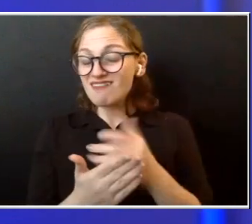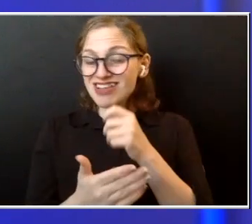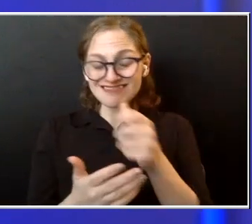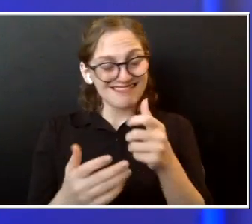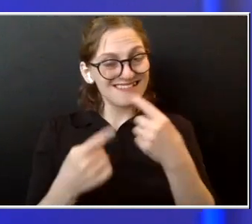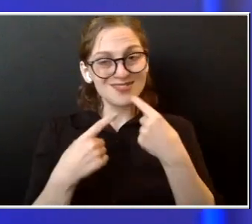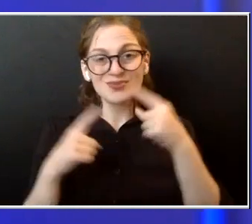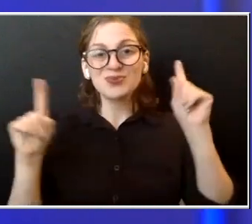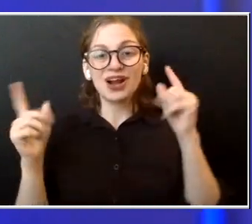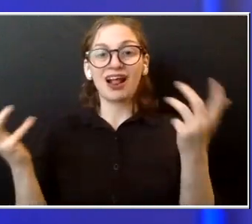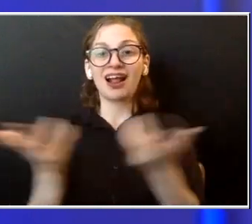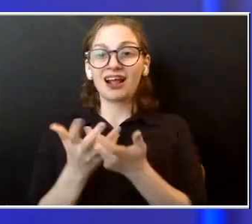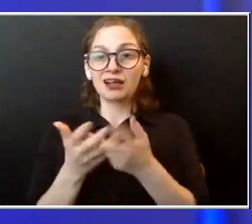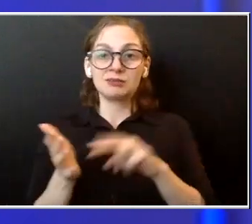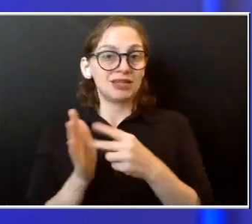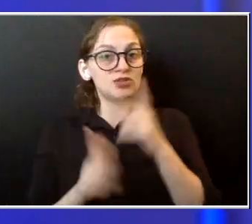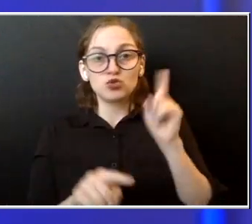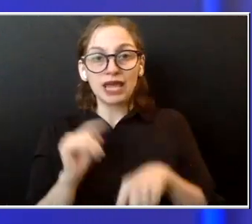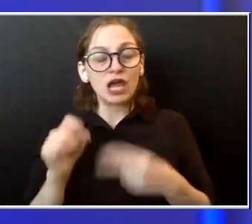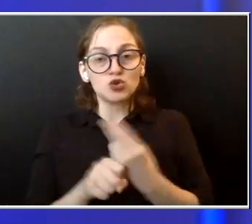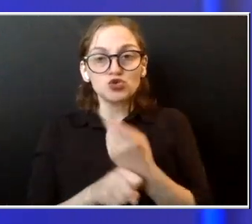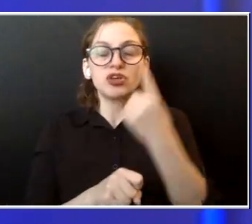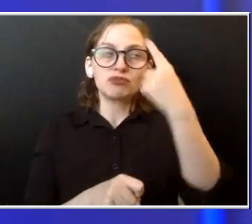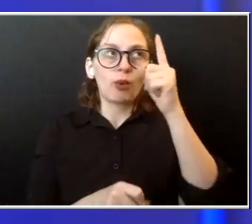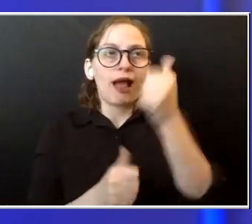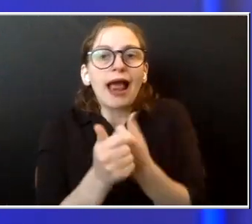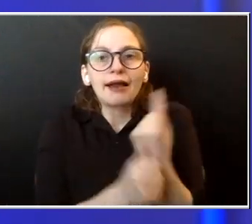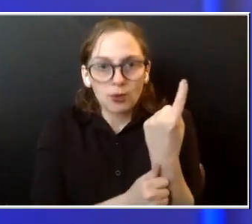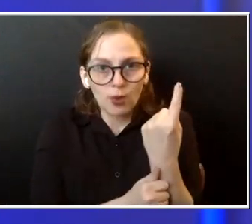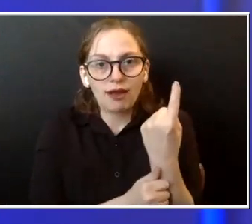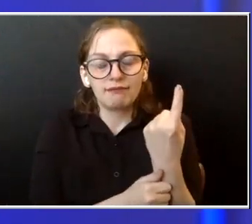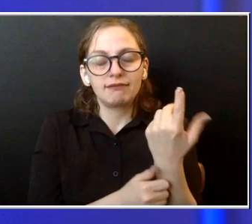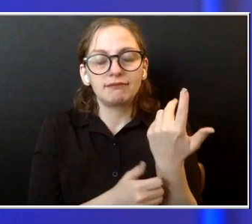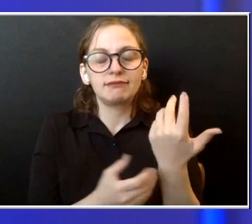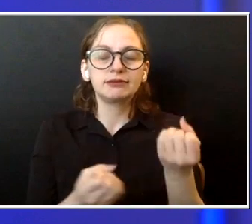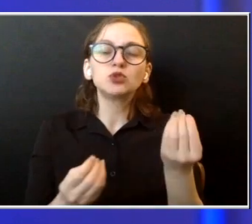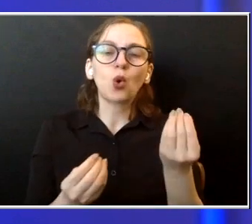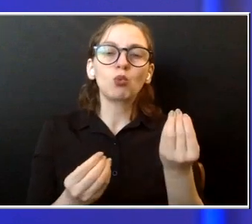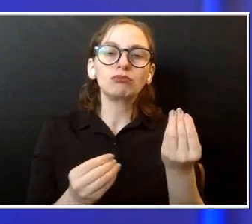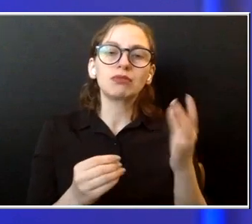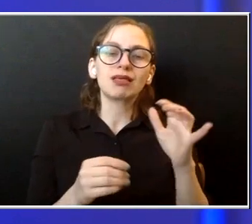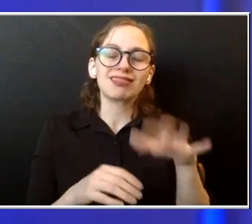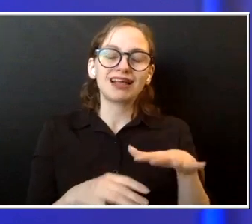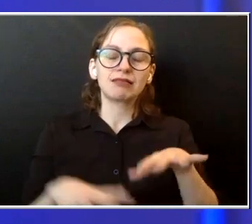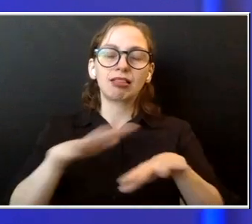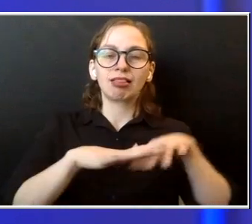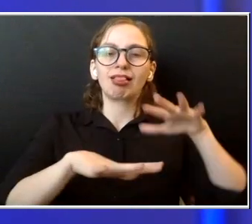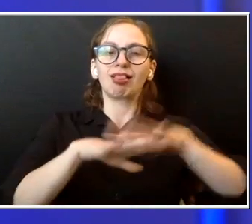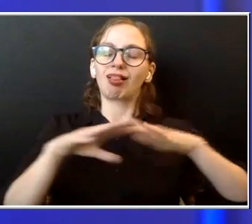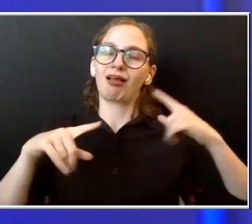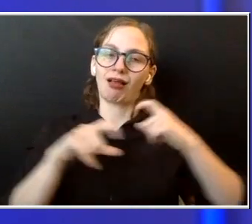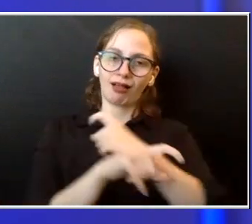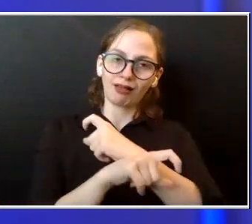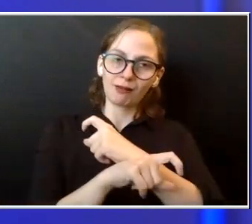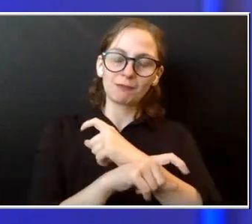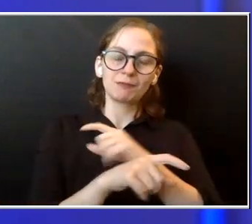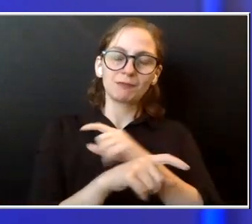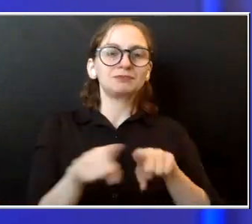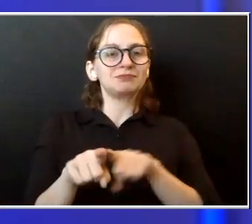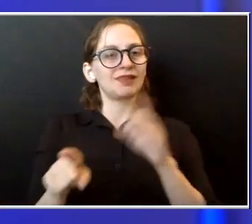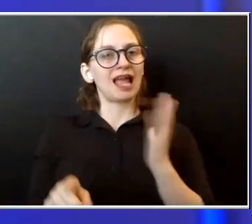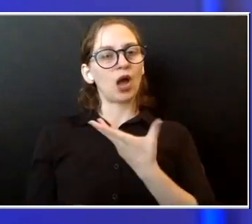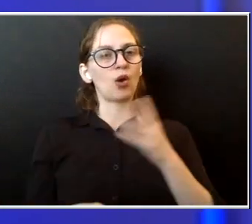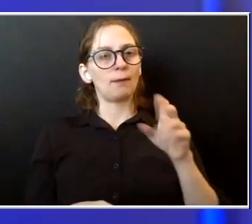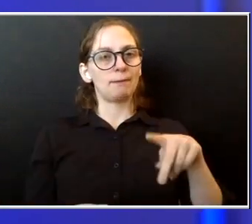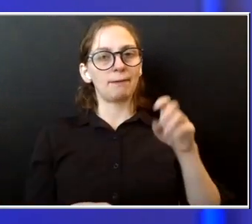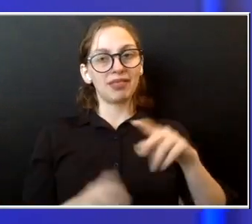not be able to use it on anybody. So you have that added complexity. And then our population is getting older